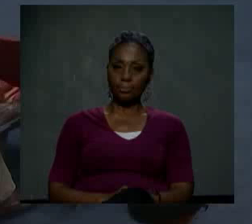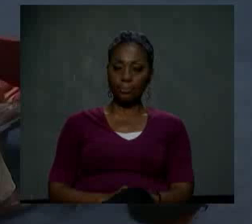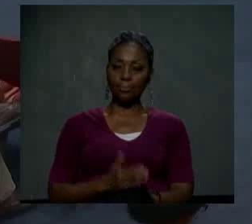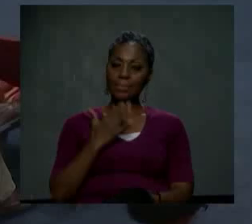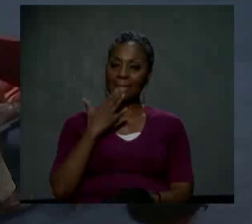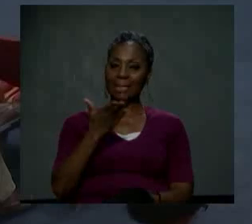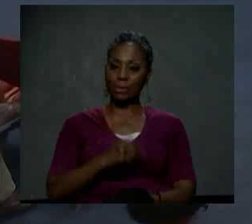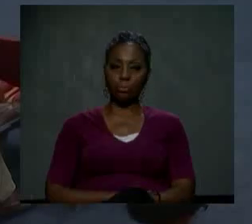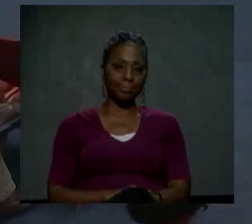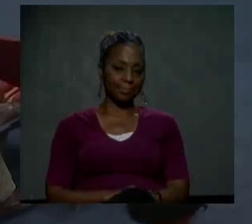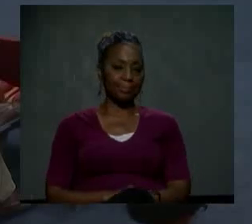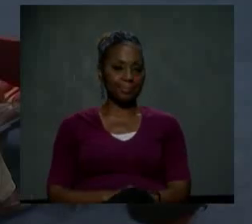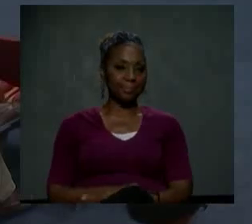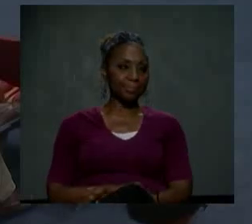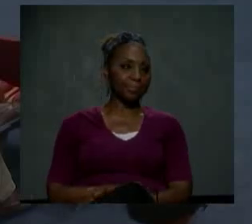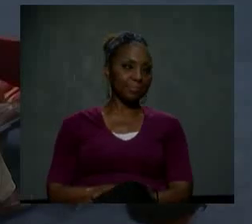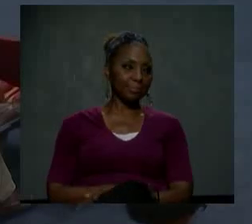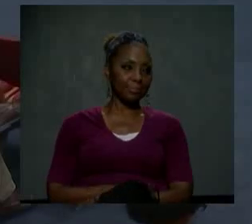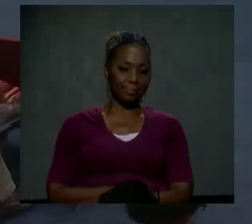Thank you.